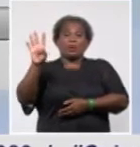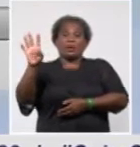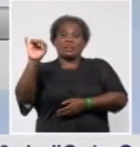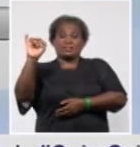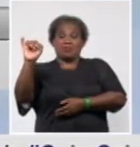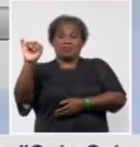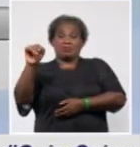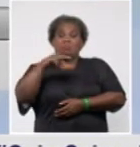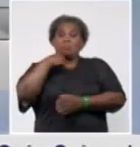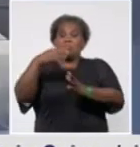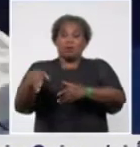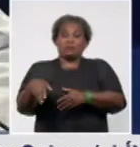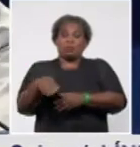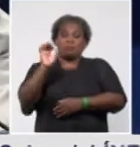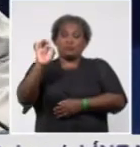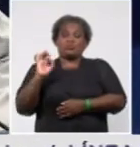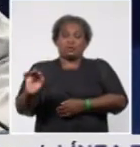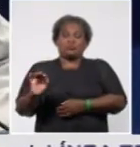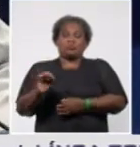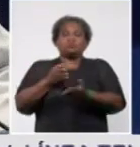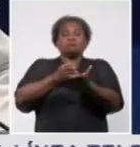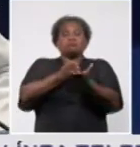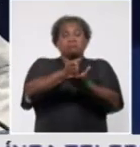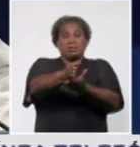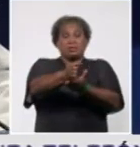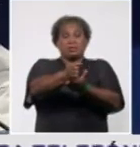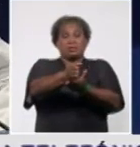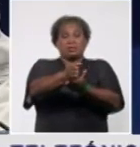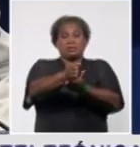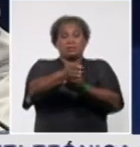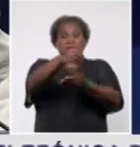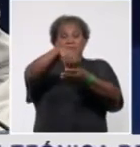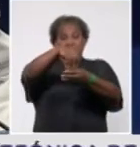481,168 and a mortality rate of